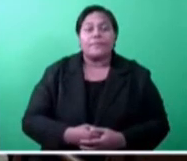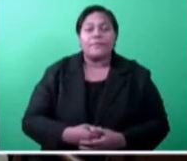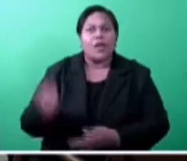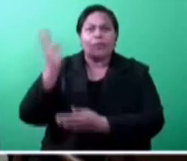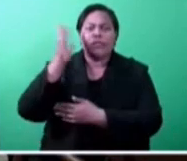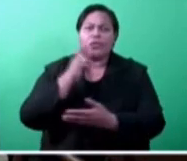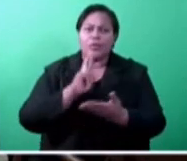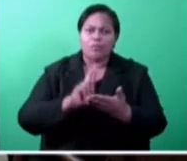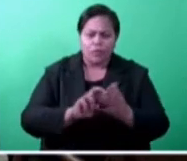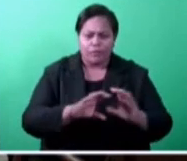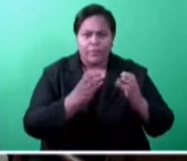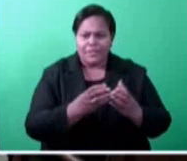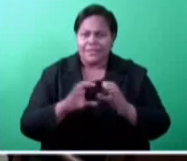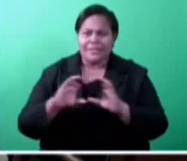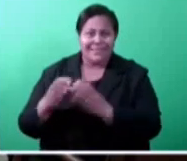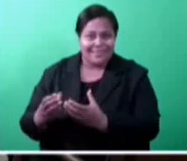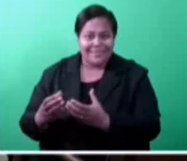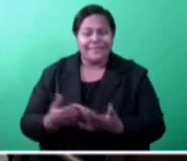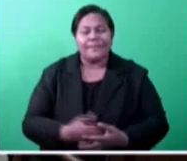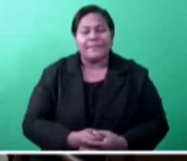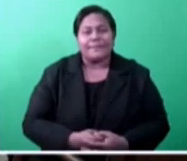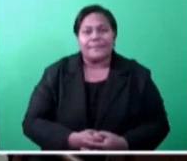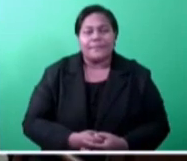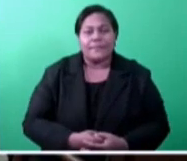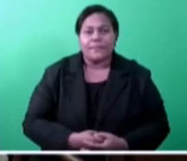Presentation of reports of committees.